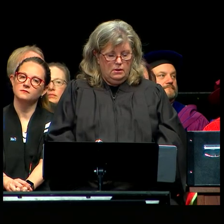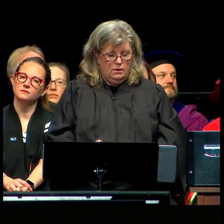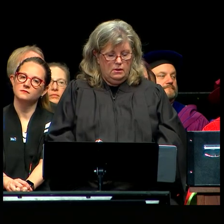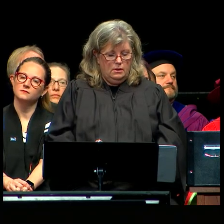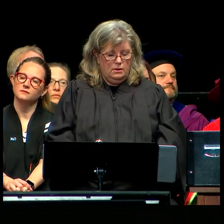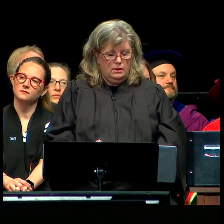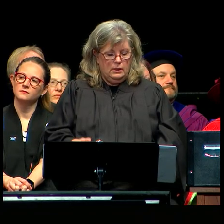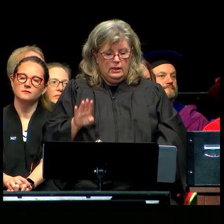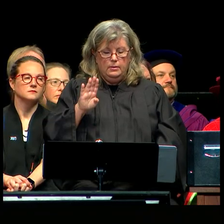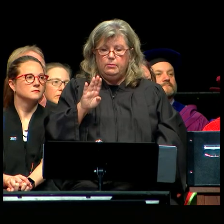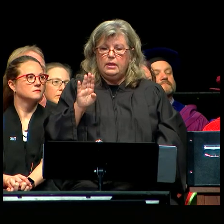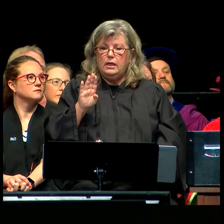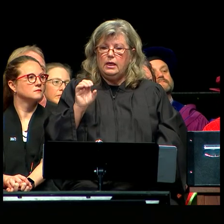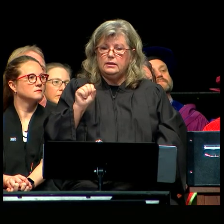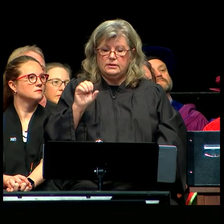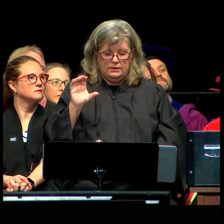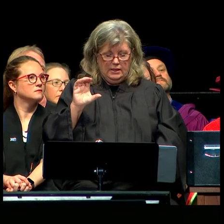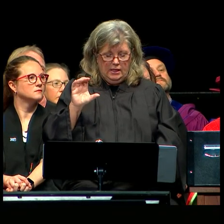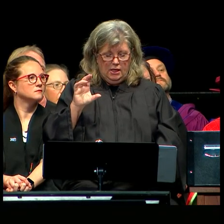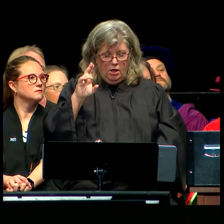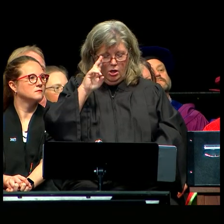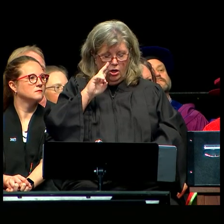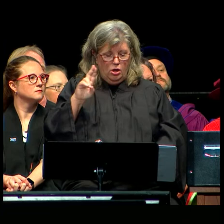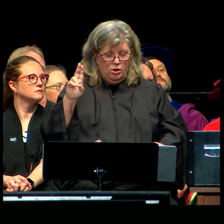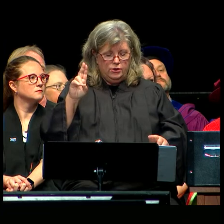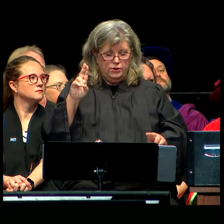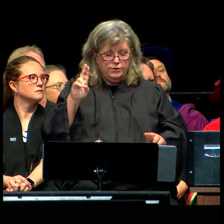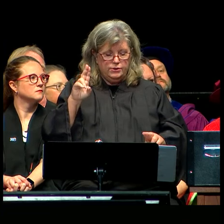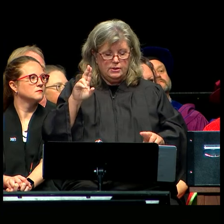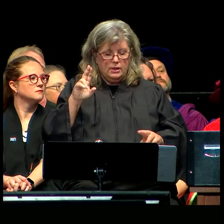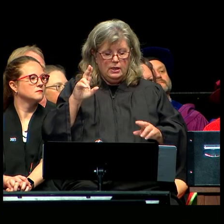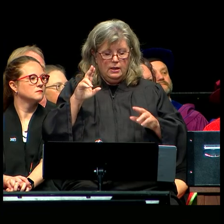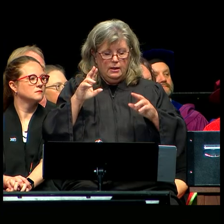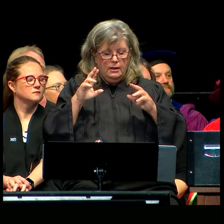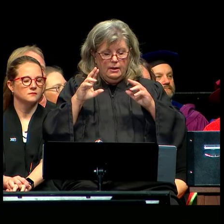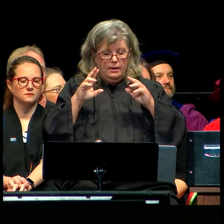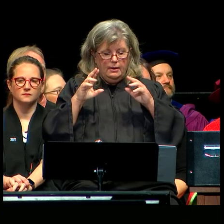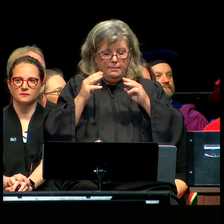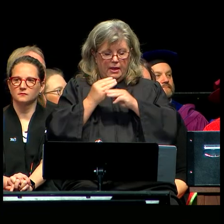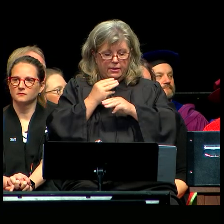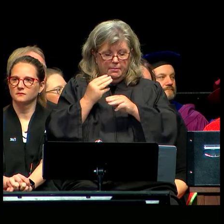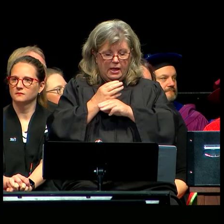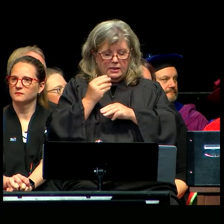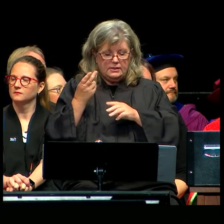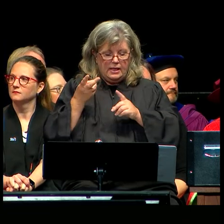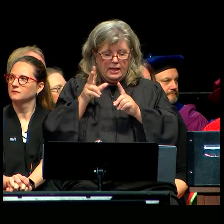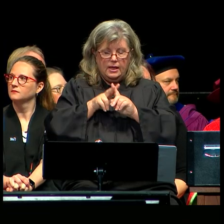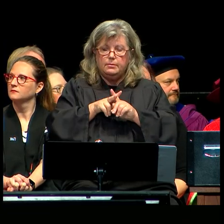Bachelor of Science, Honors in Mathematics and its Applications, Cooperative Program.